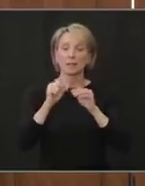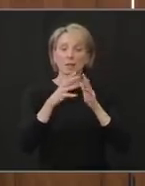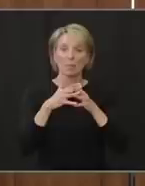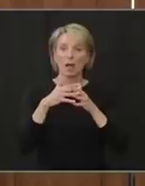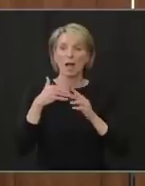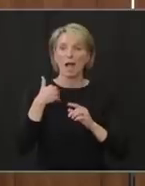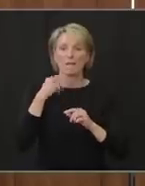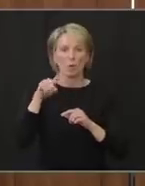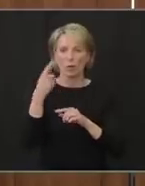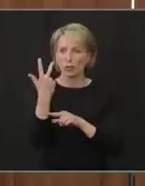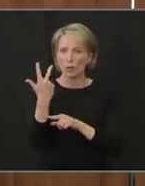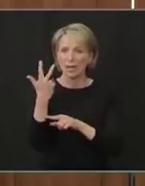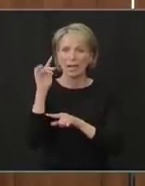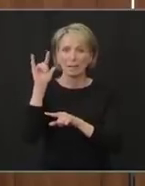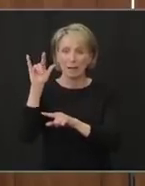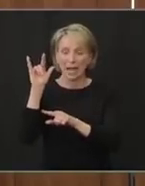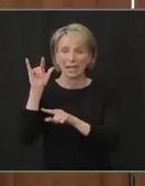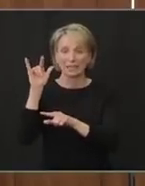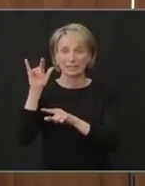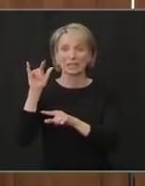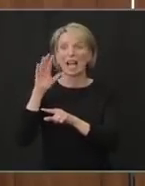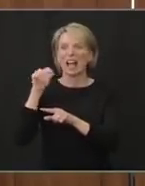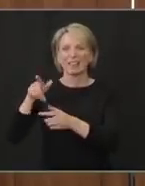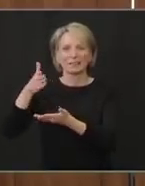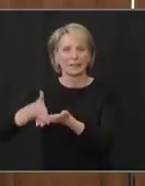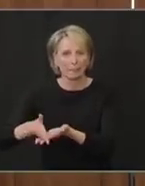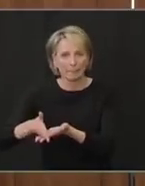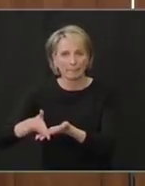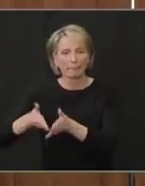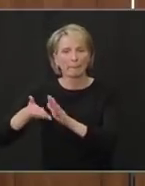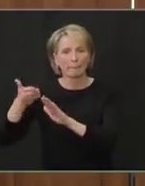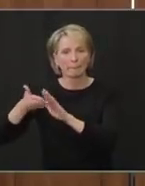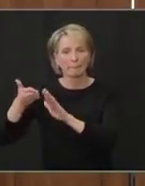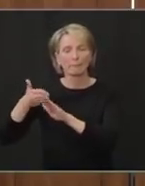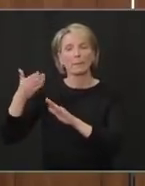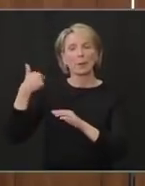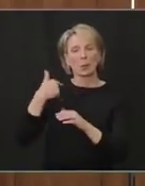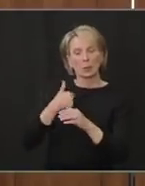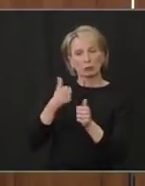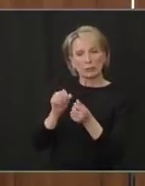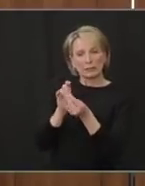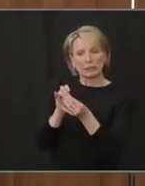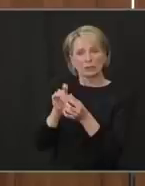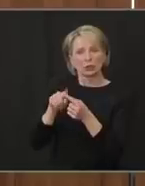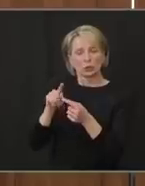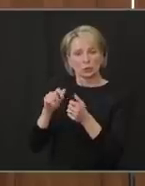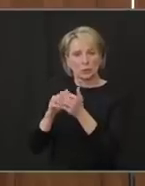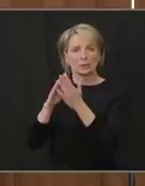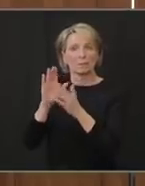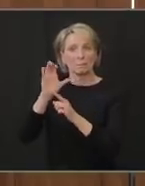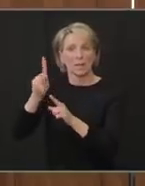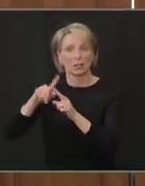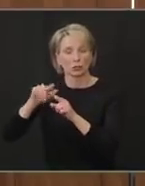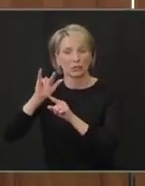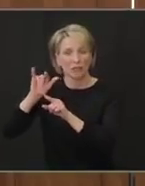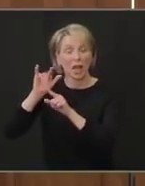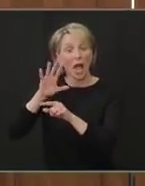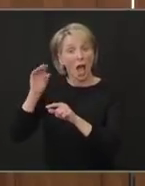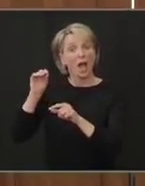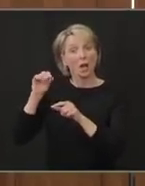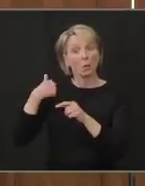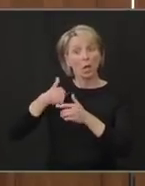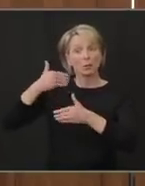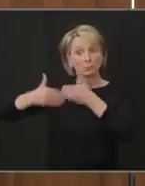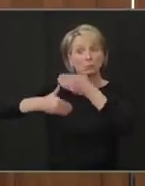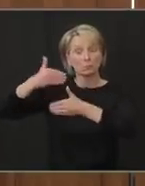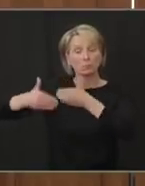and they ceased operations. We've worked hard to try to get them to resume, and we've been very successful, actually. The